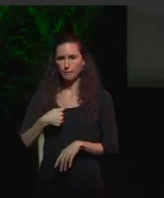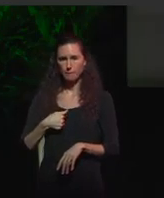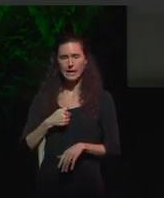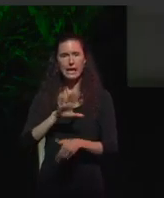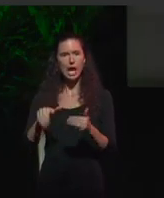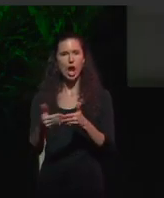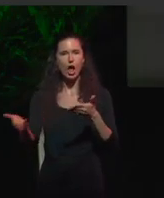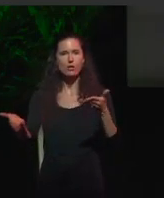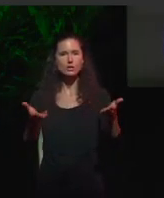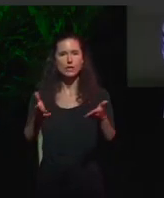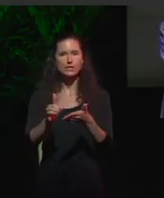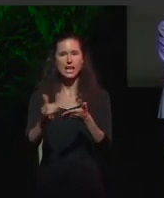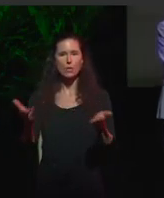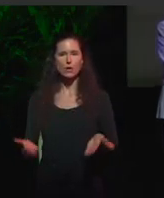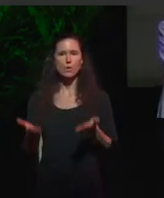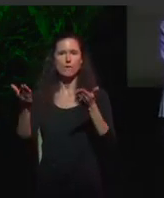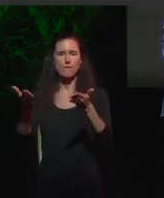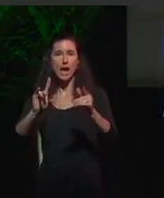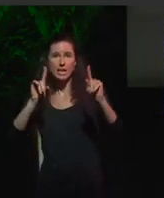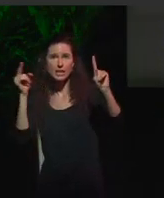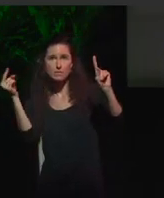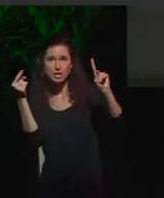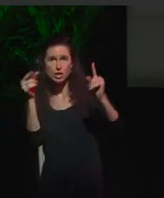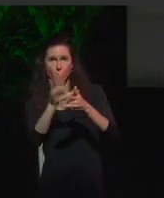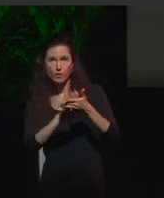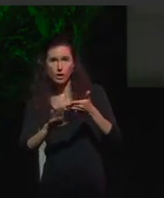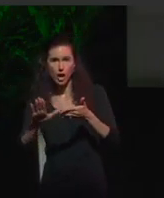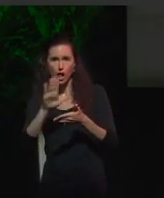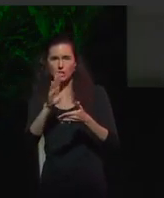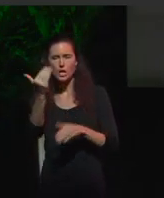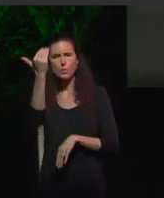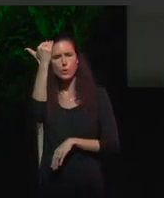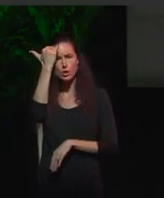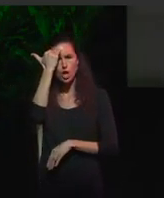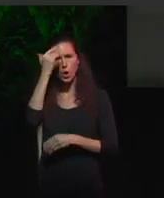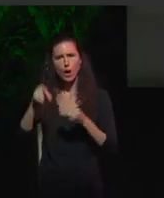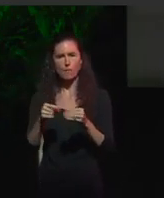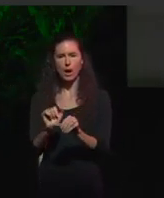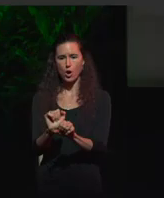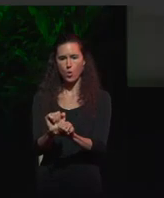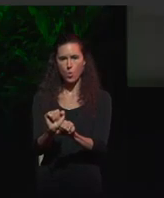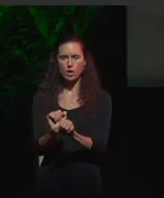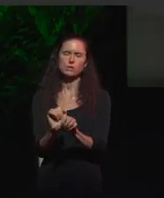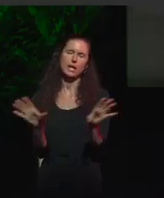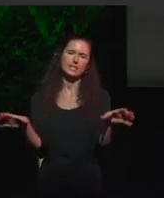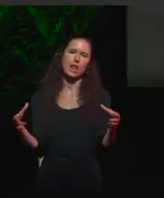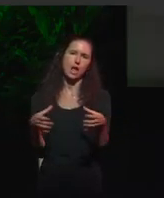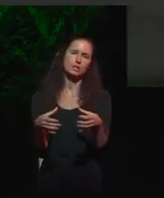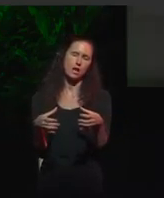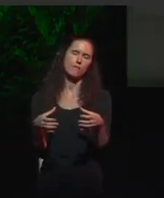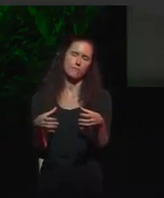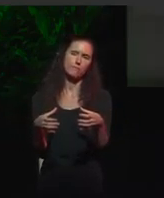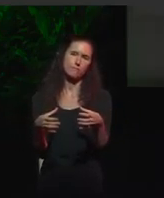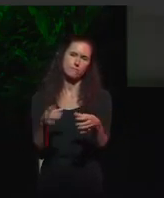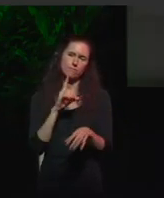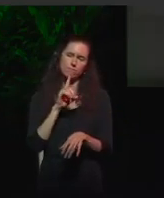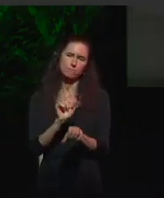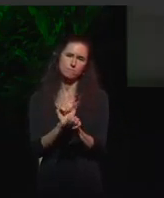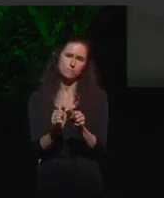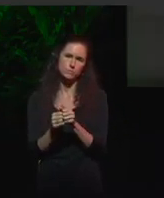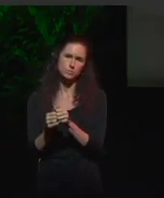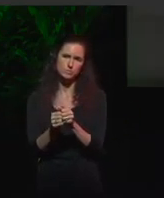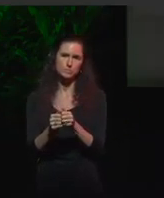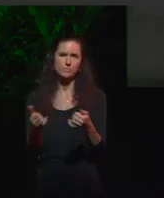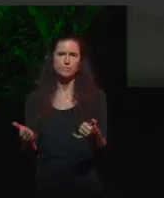inside of our mission. And one thing that we know about our work is that it is collective. So let me share